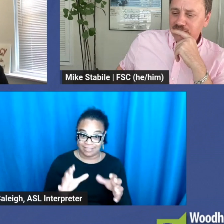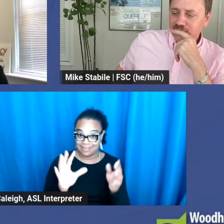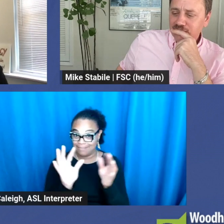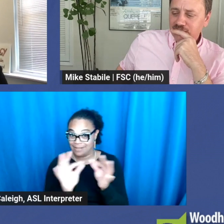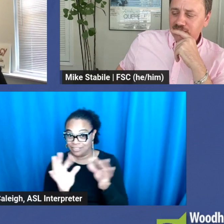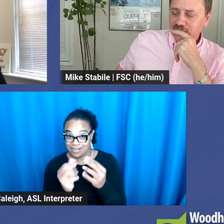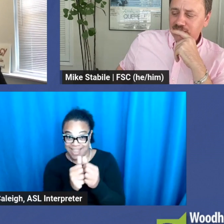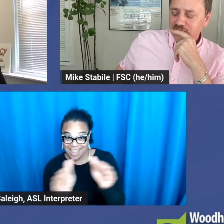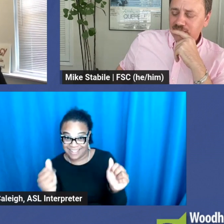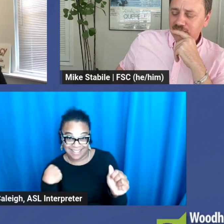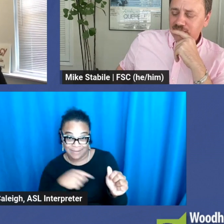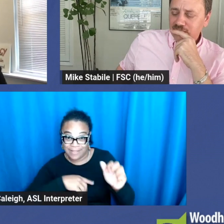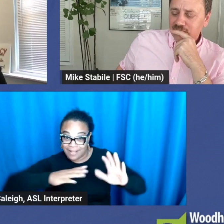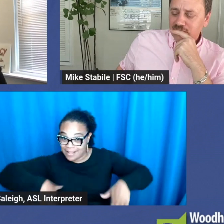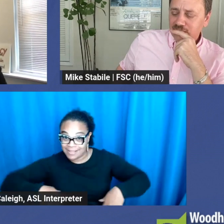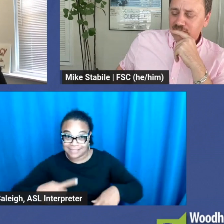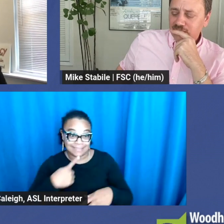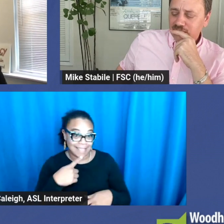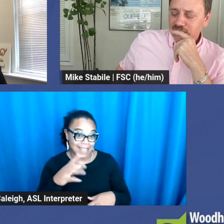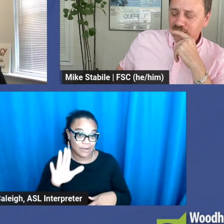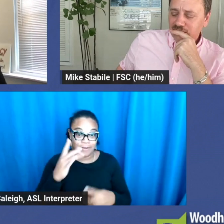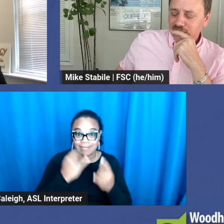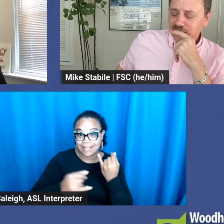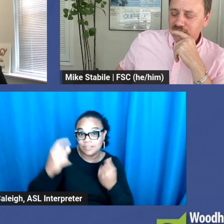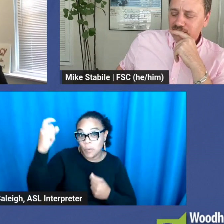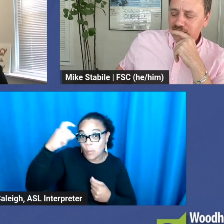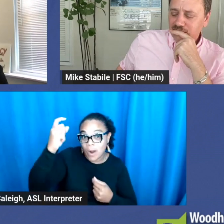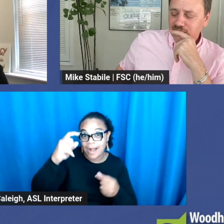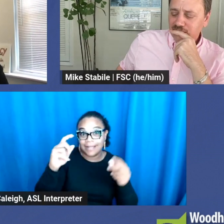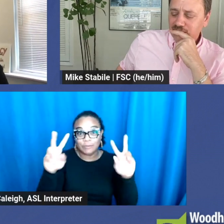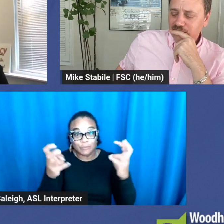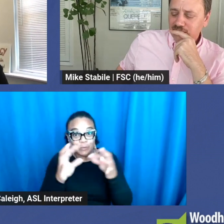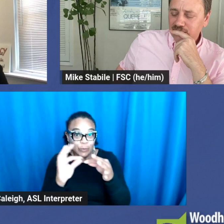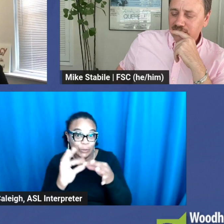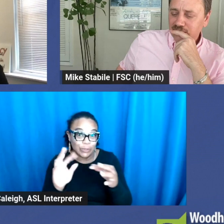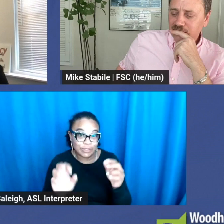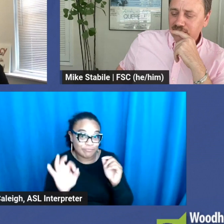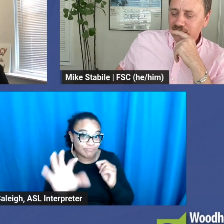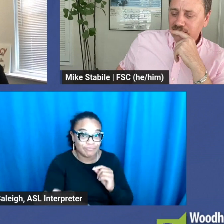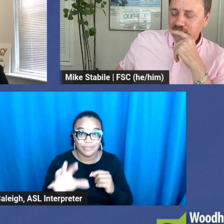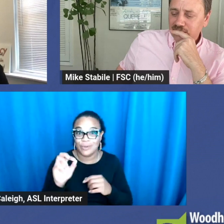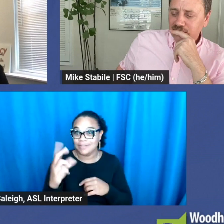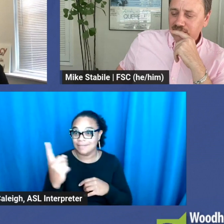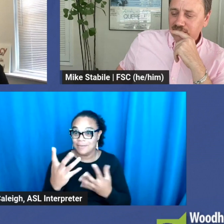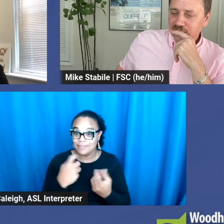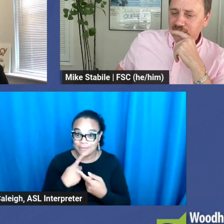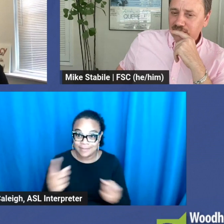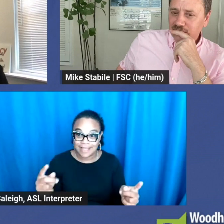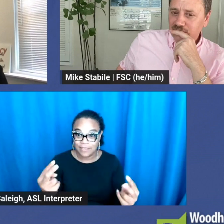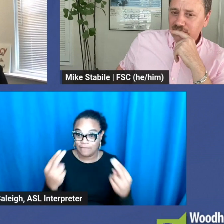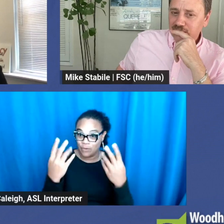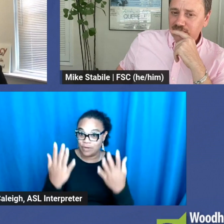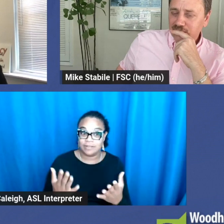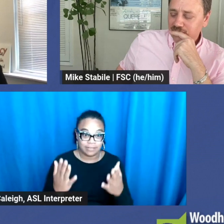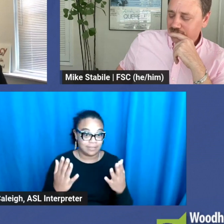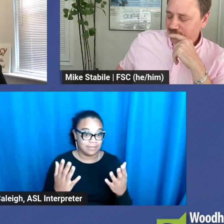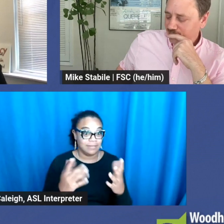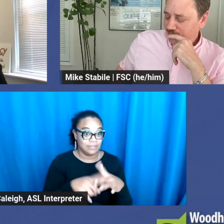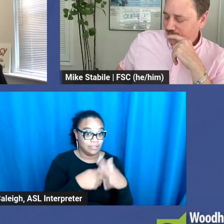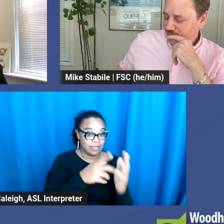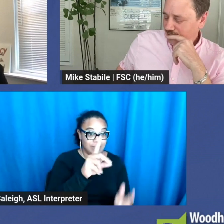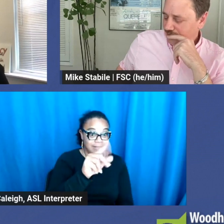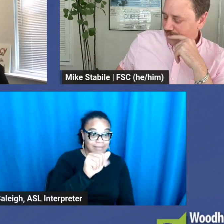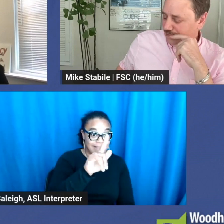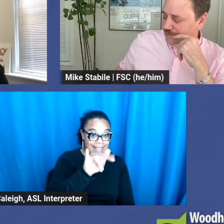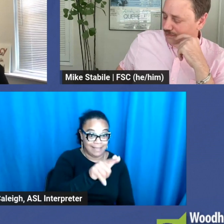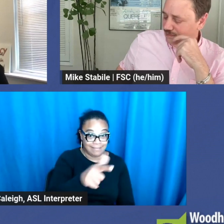sort of bits of wisdom or anything you'd like to leave our viewers with today? And I'll start with Daley, and then we'll just sort of go